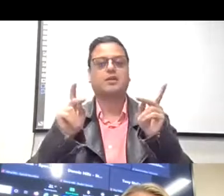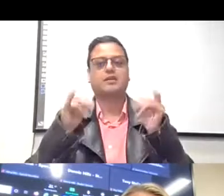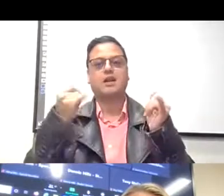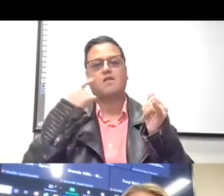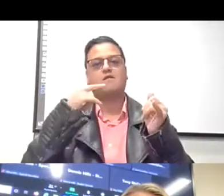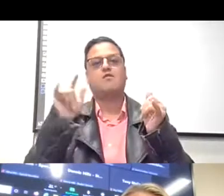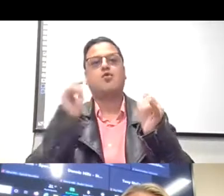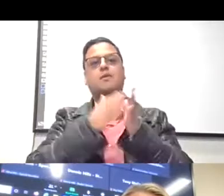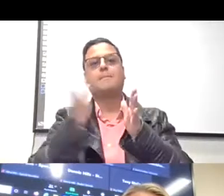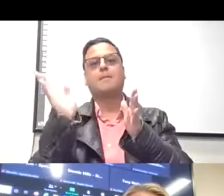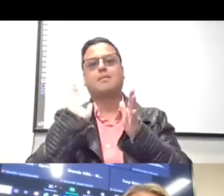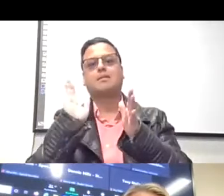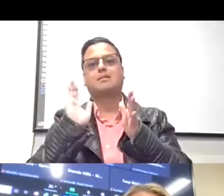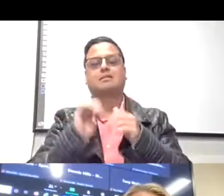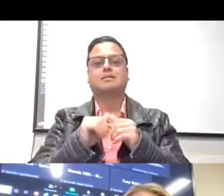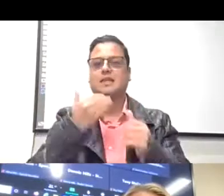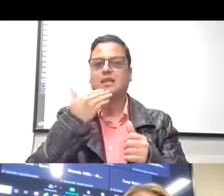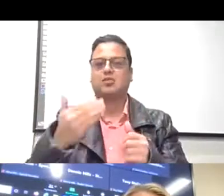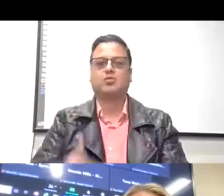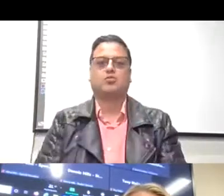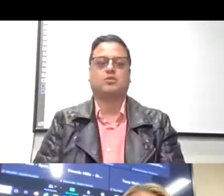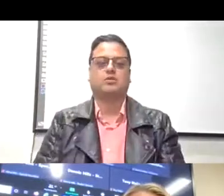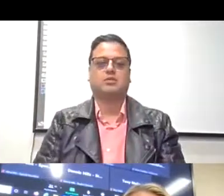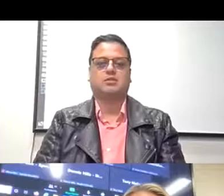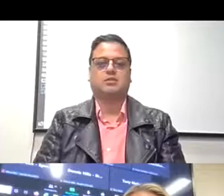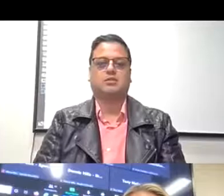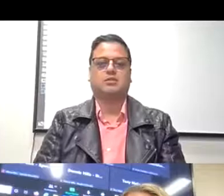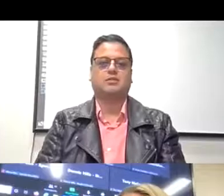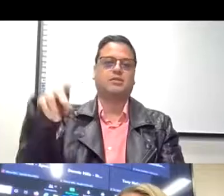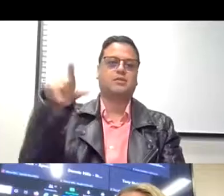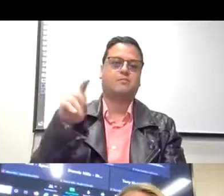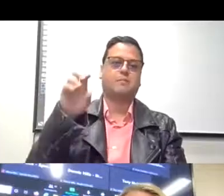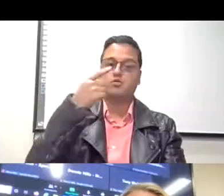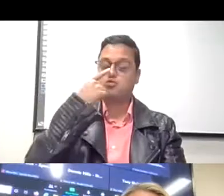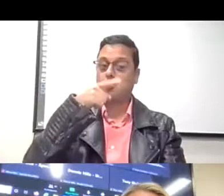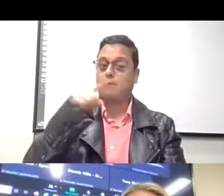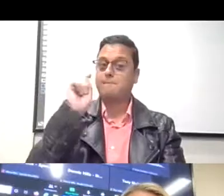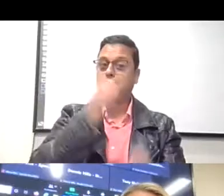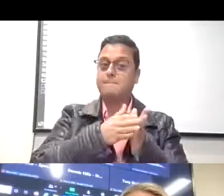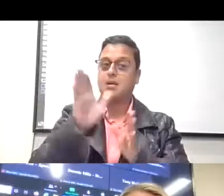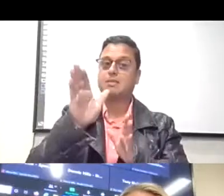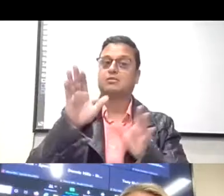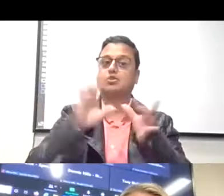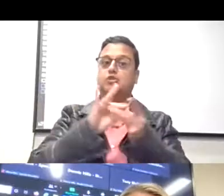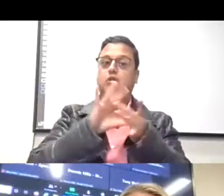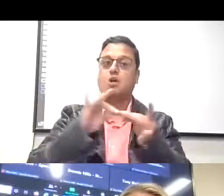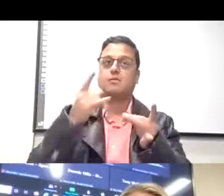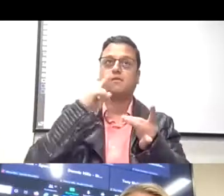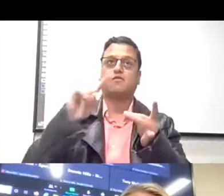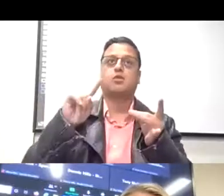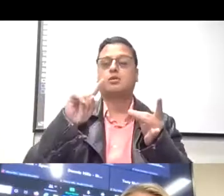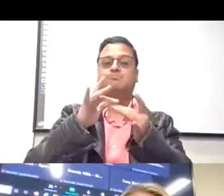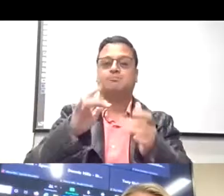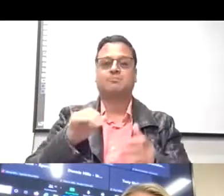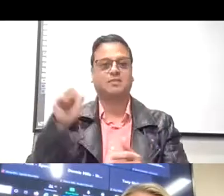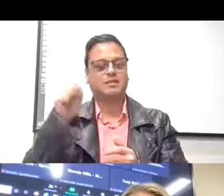of the public in the audience. No, thank you, shaking your heads. Peter, if you wouldn't mind opening up public comment for those who are online, please. Absolutely.